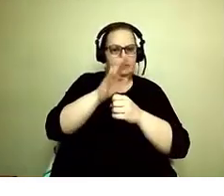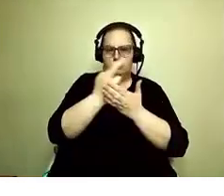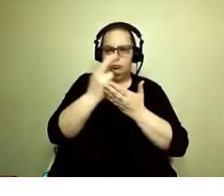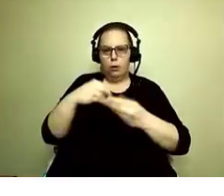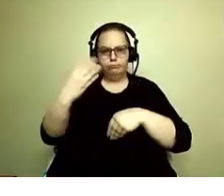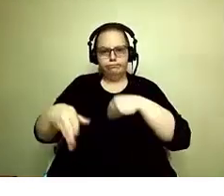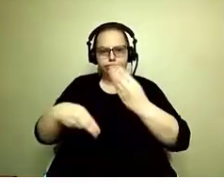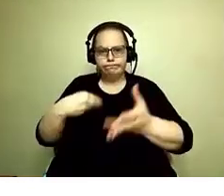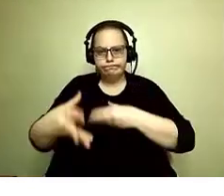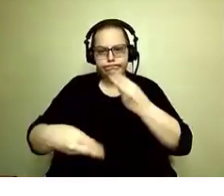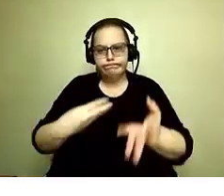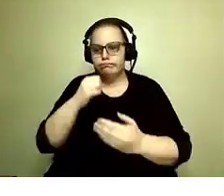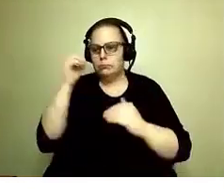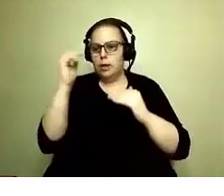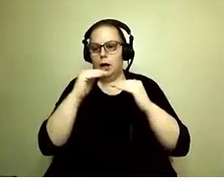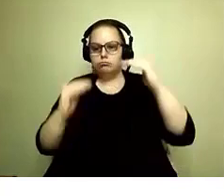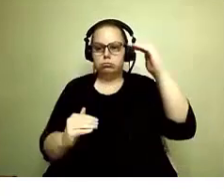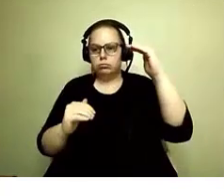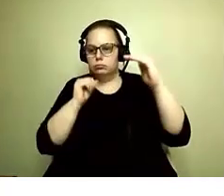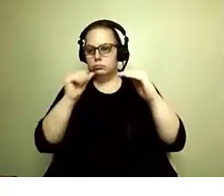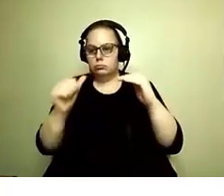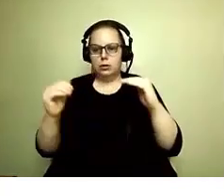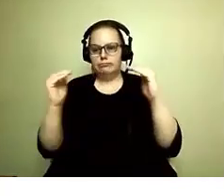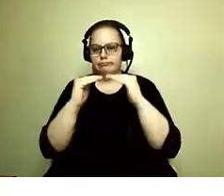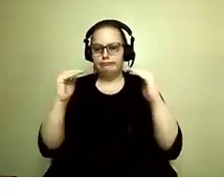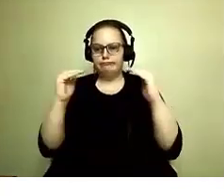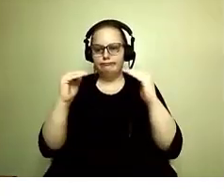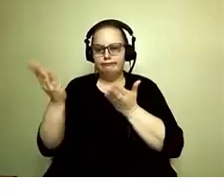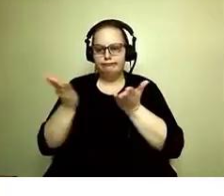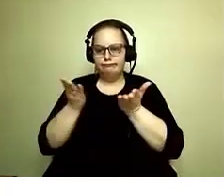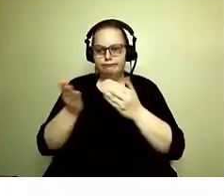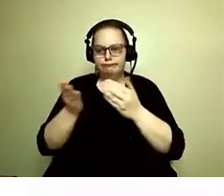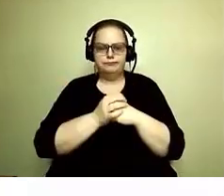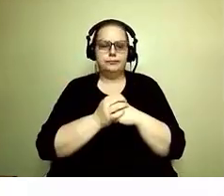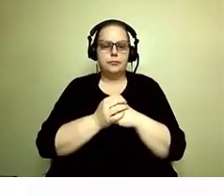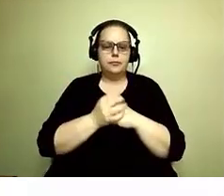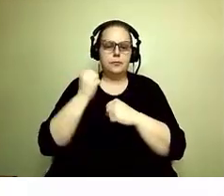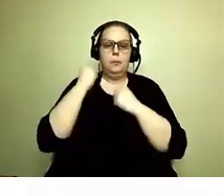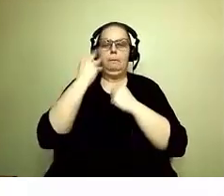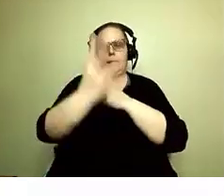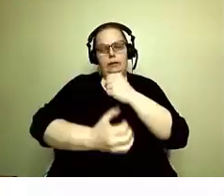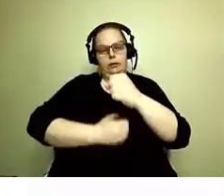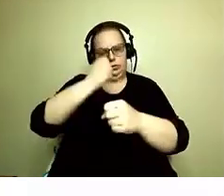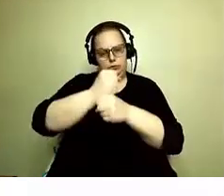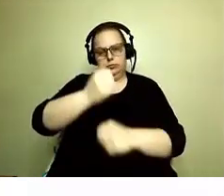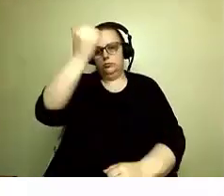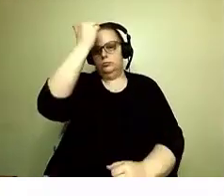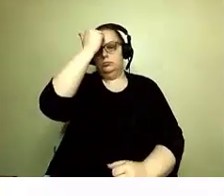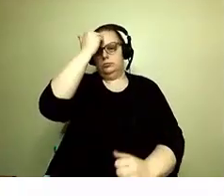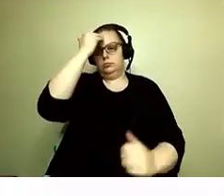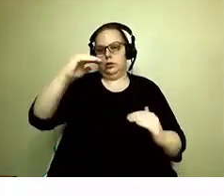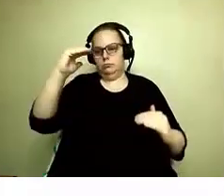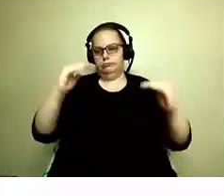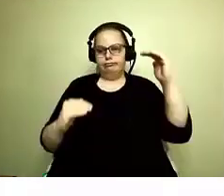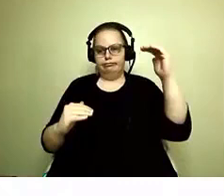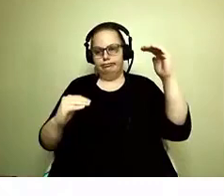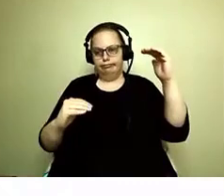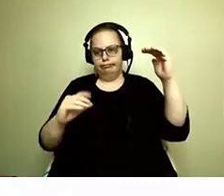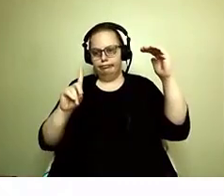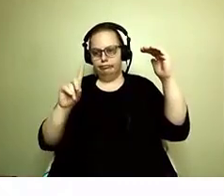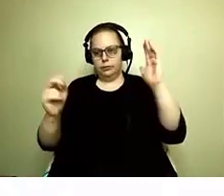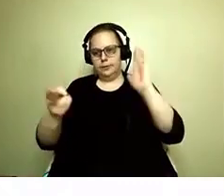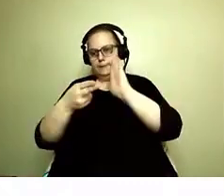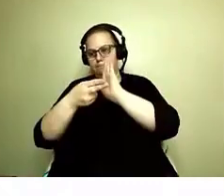and inequitably served students and families. For decades, we have been aware of the disproportionate disability identification of certain groups of